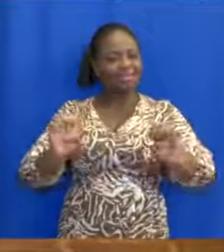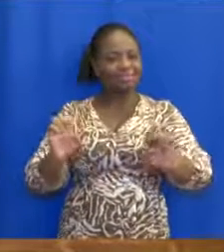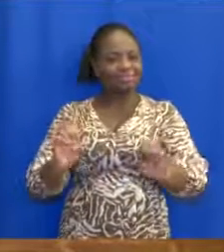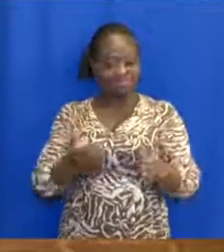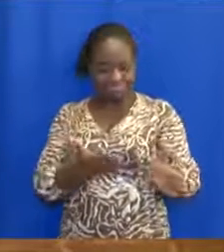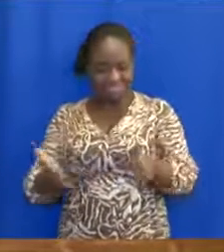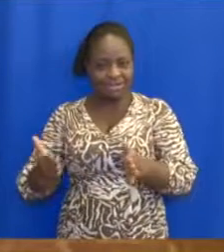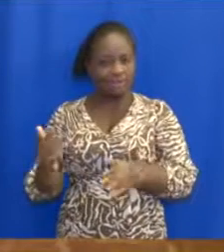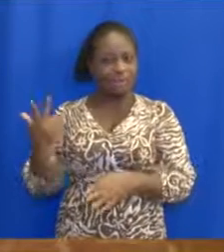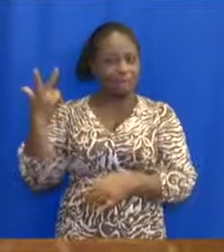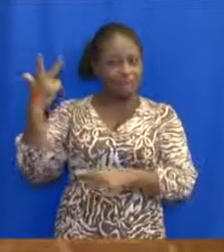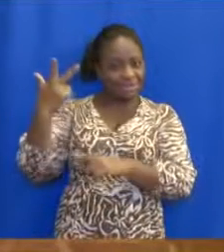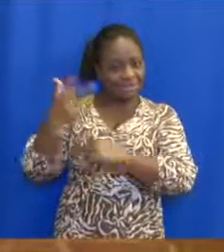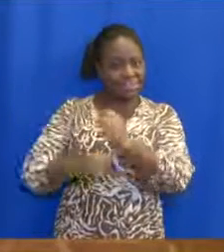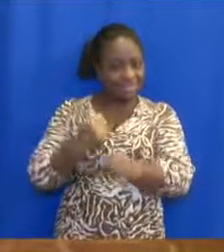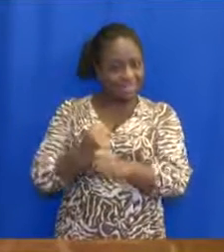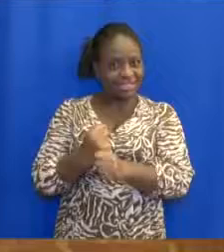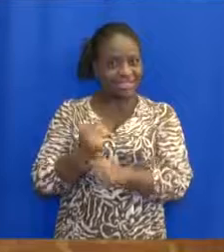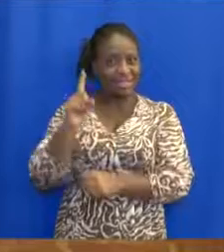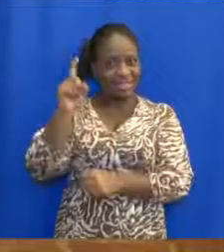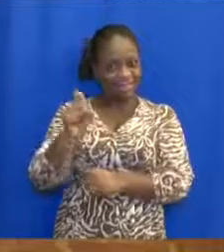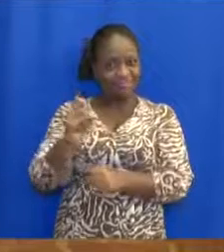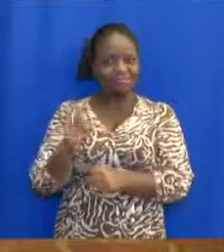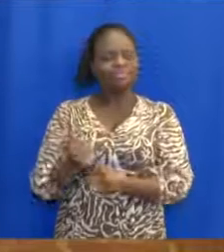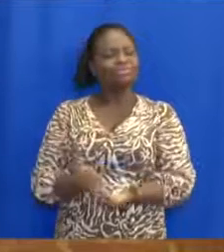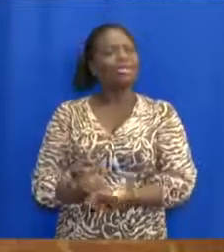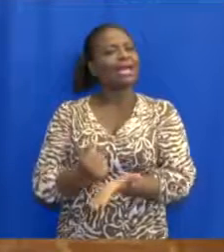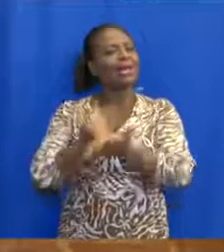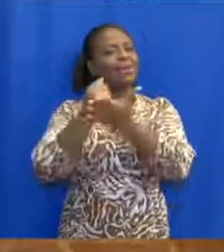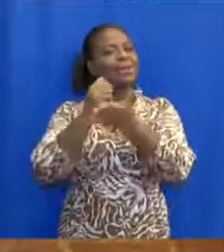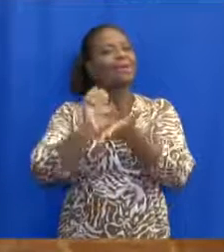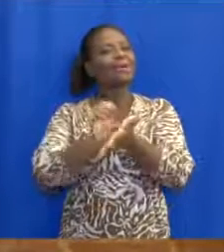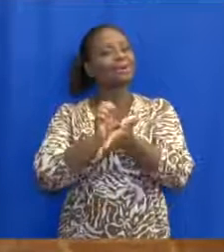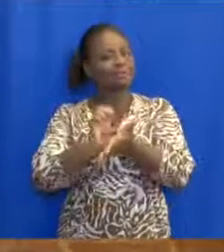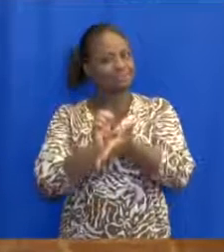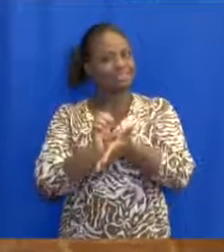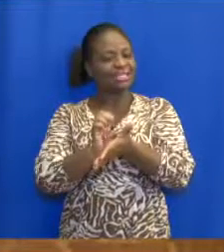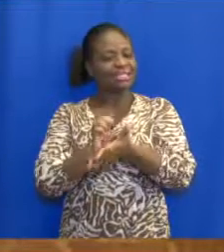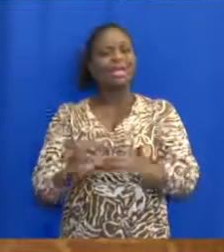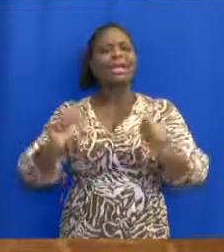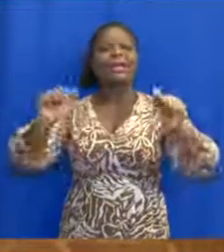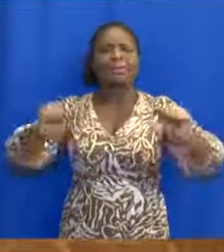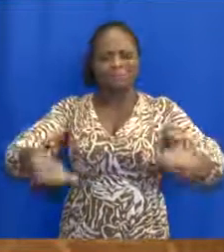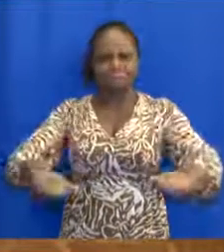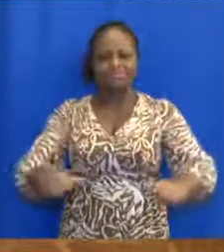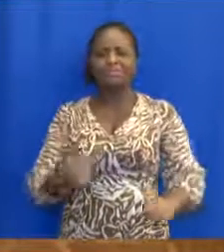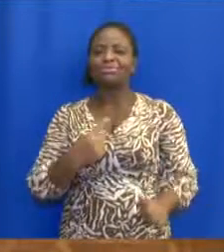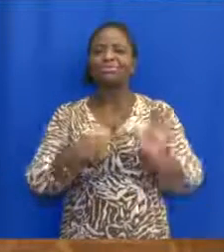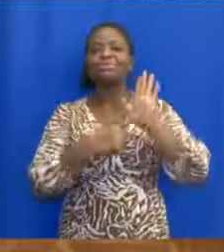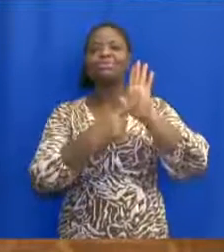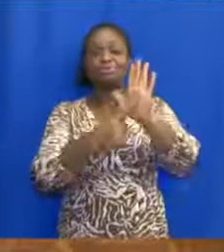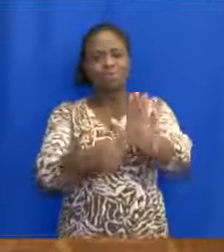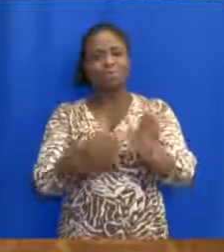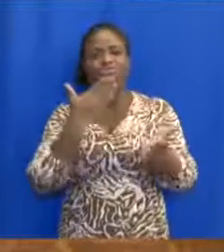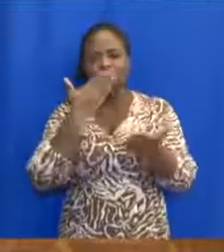the last 3.5 years to stabilize and grow our economy, he was also able to paint a credible